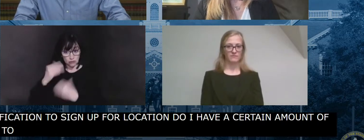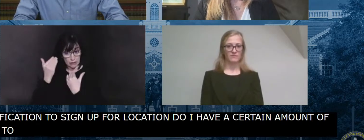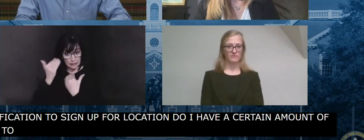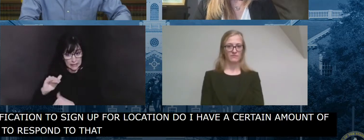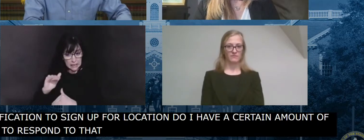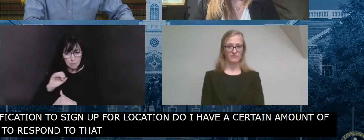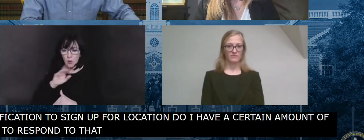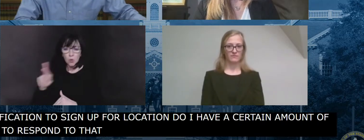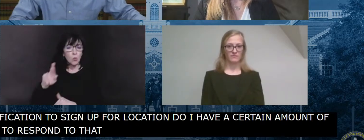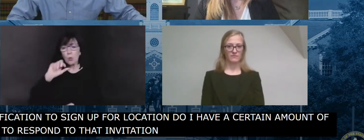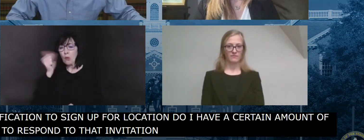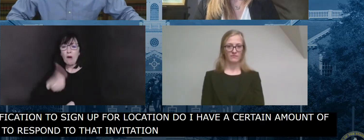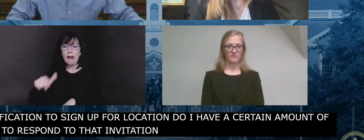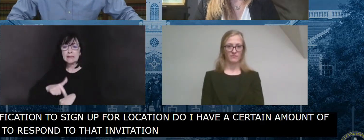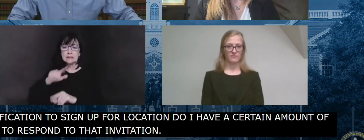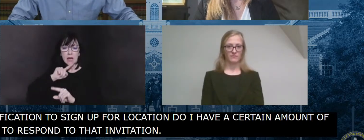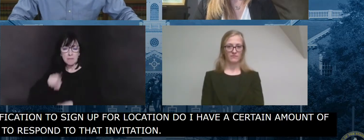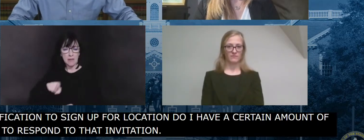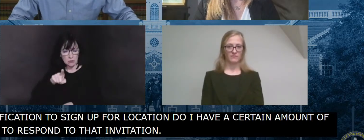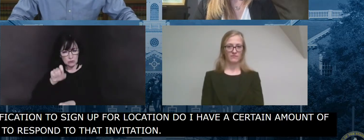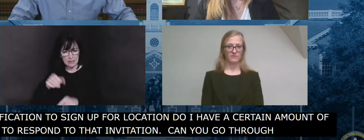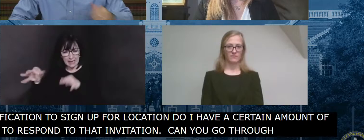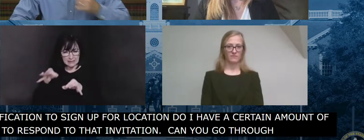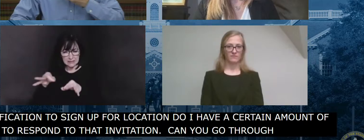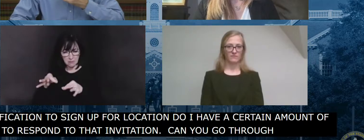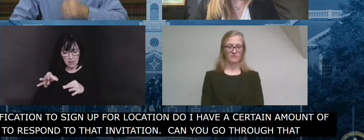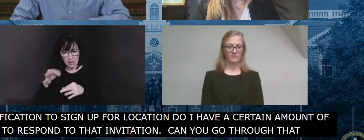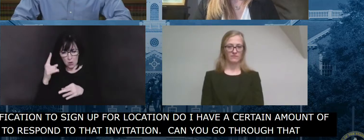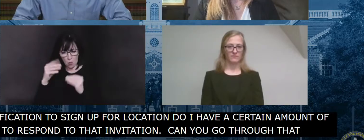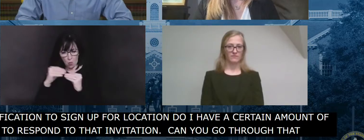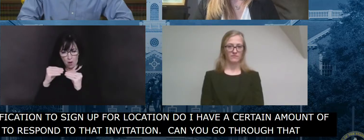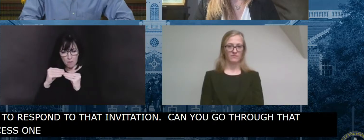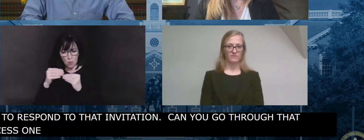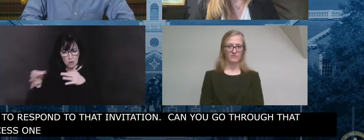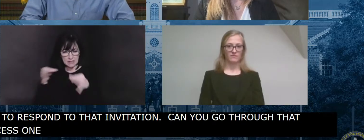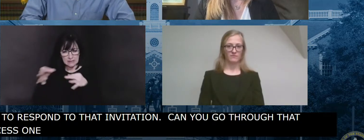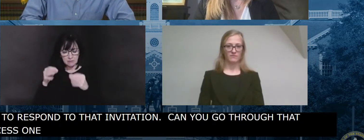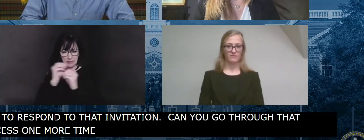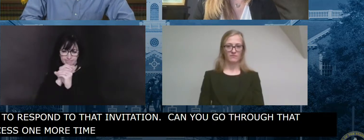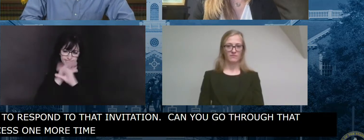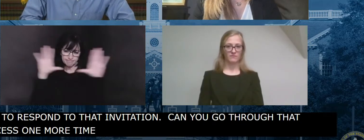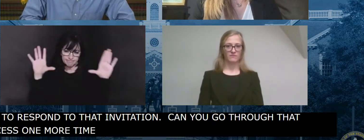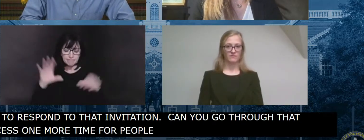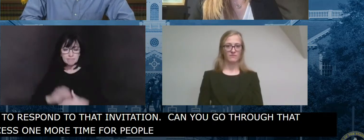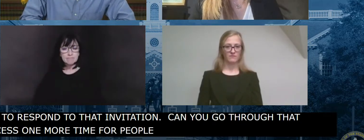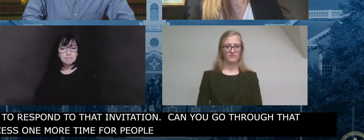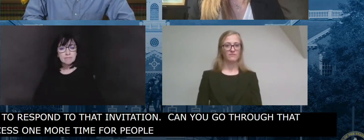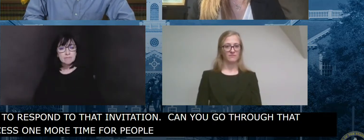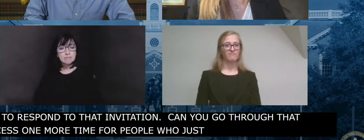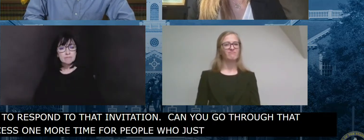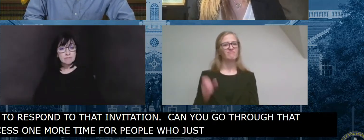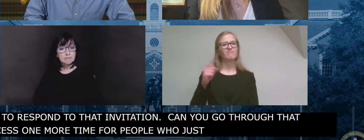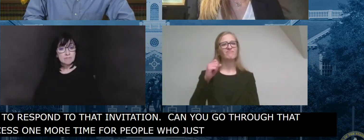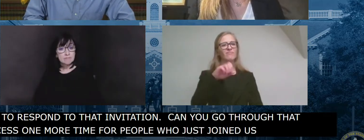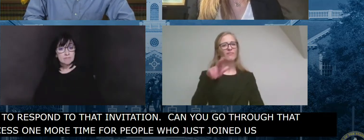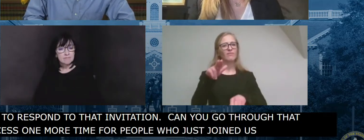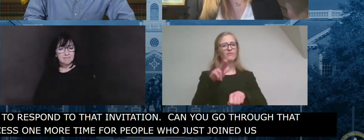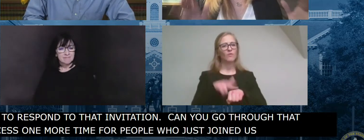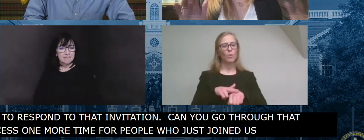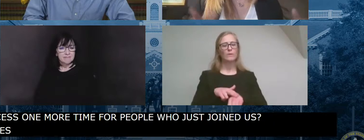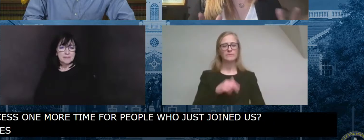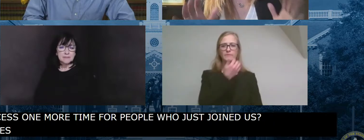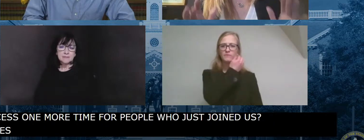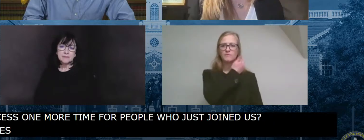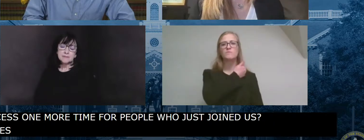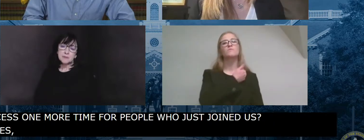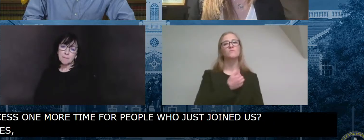that process quickly one more time for people who just joined us? Yeah, absolutely. So yeah, you